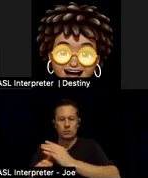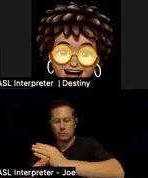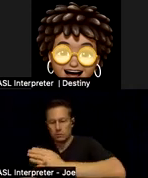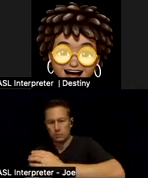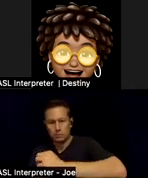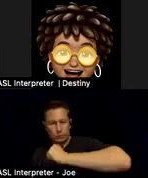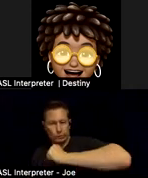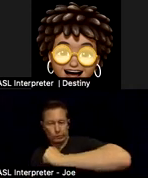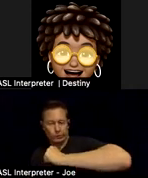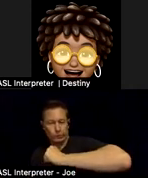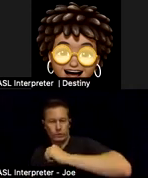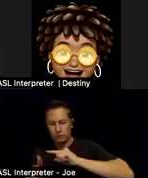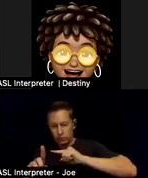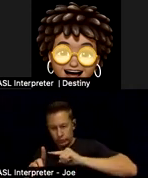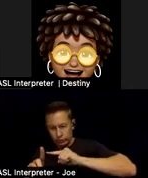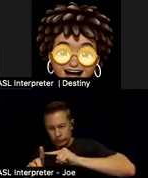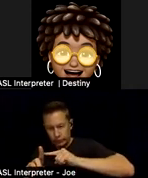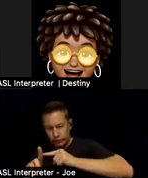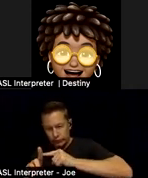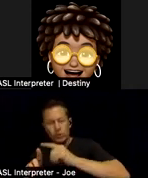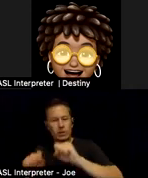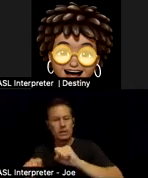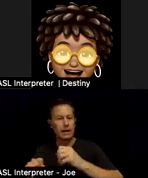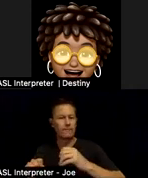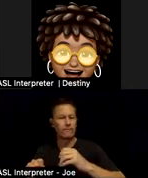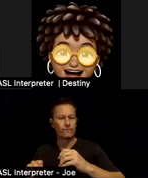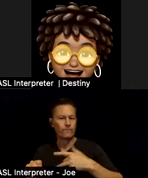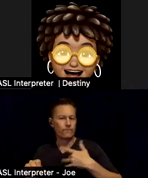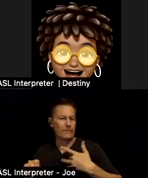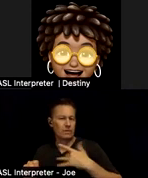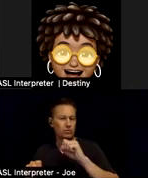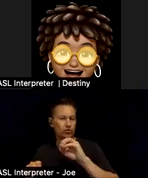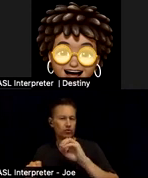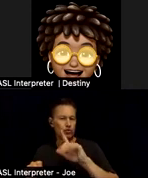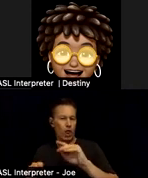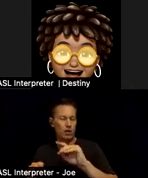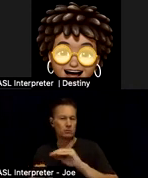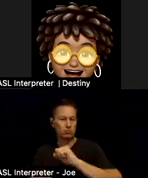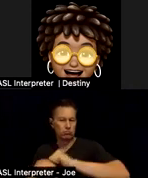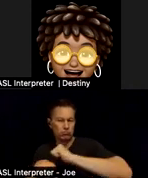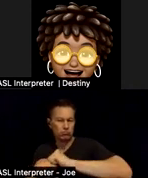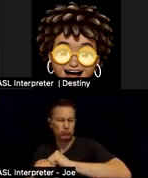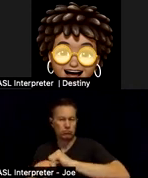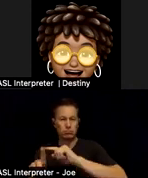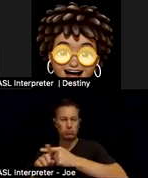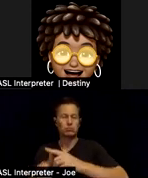drilling into something solid. Then you can measure typical construction